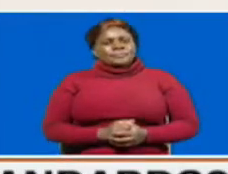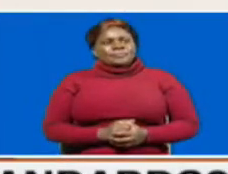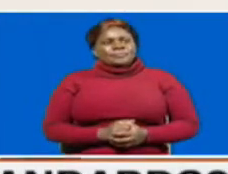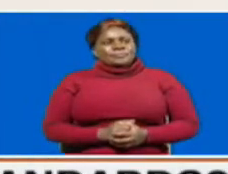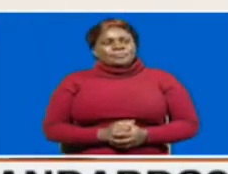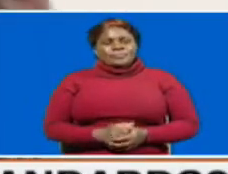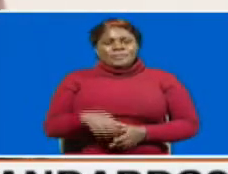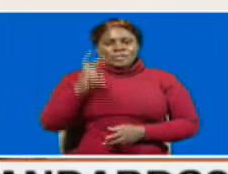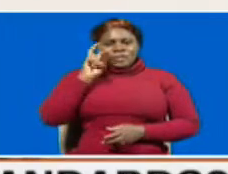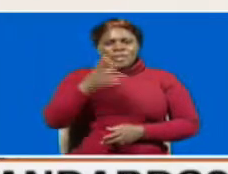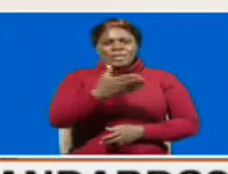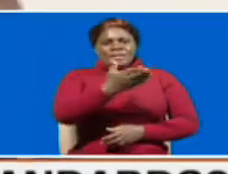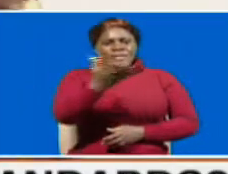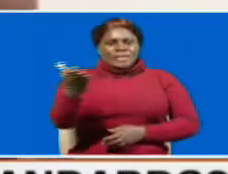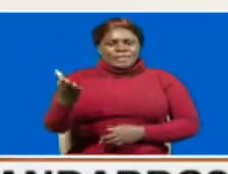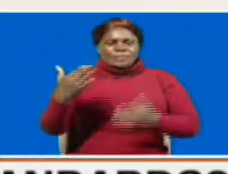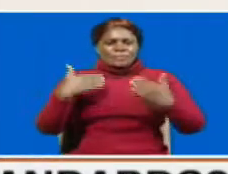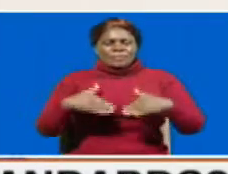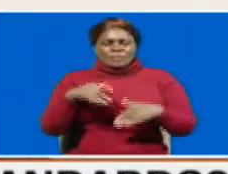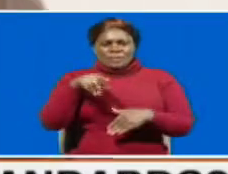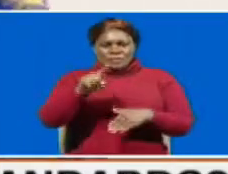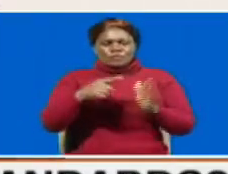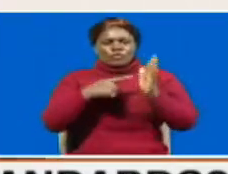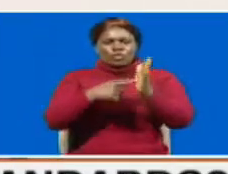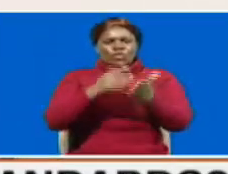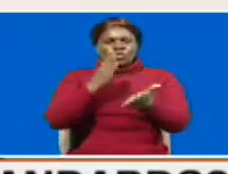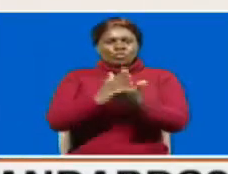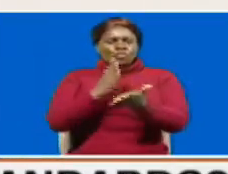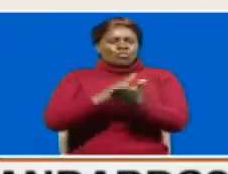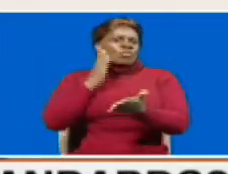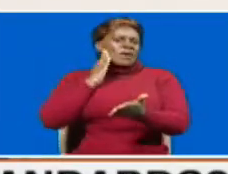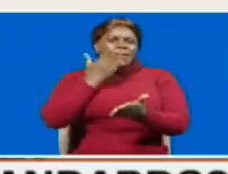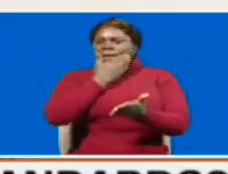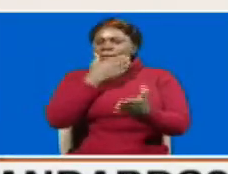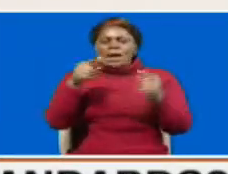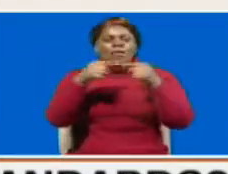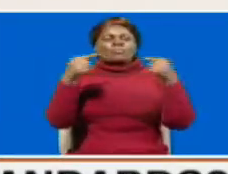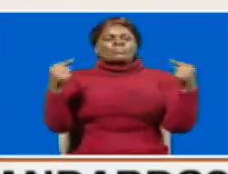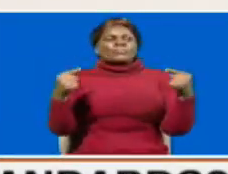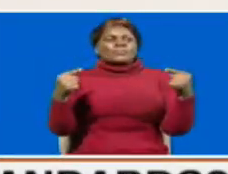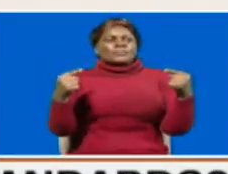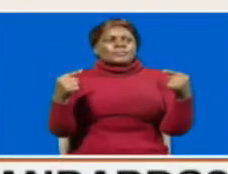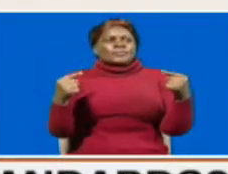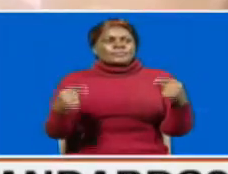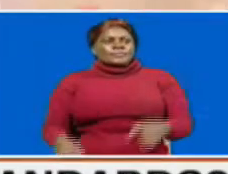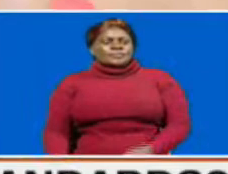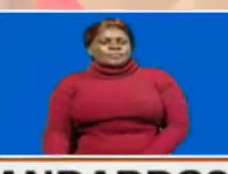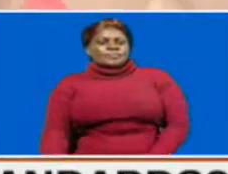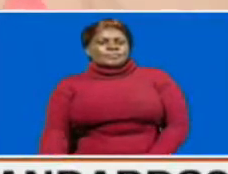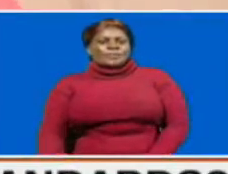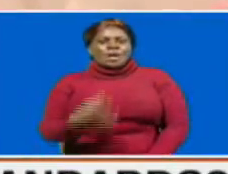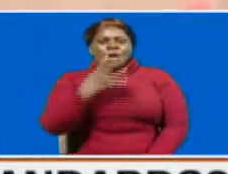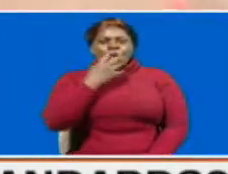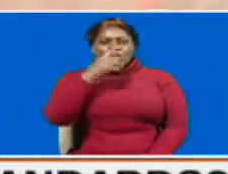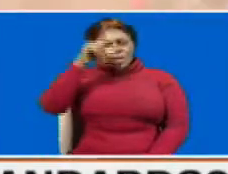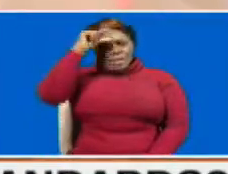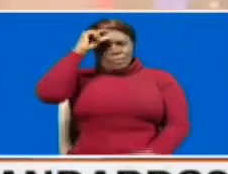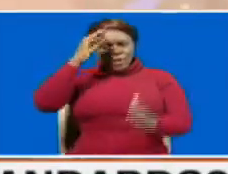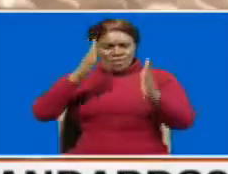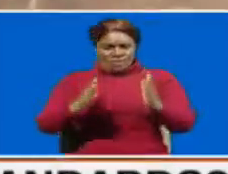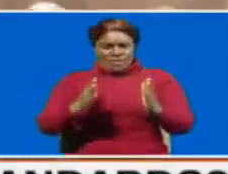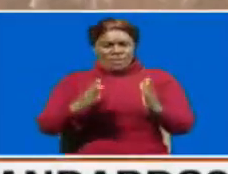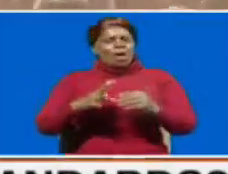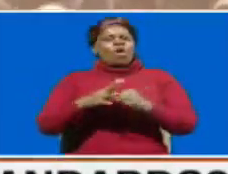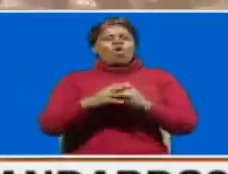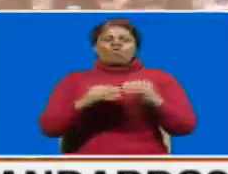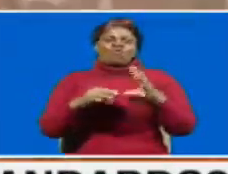What you see, these people must be seen for what they are, traitors in the course of a revolution. ODM governors seem to